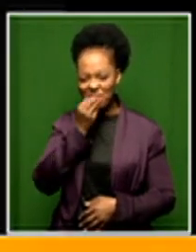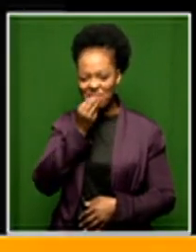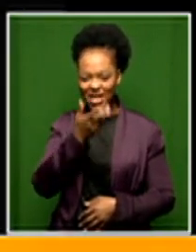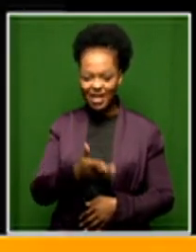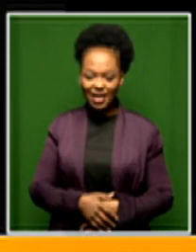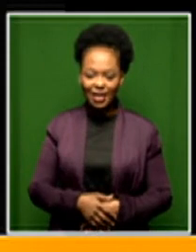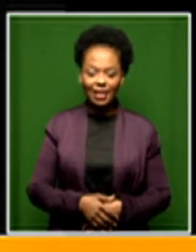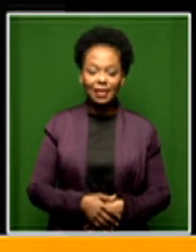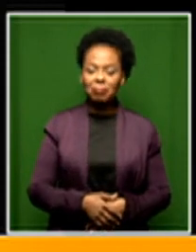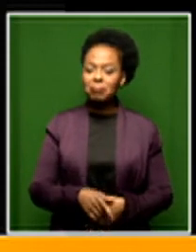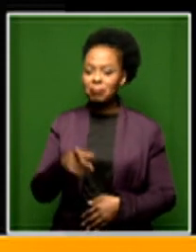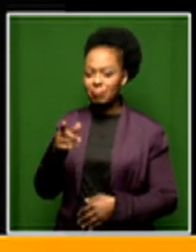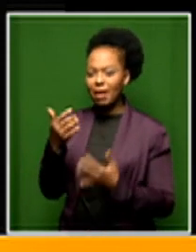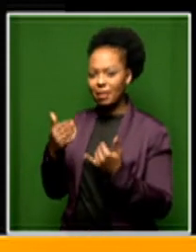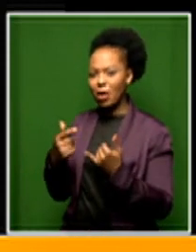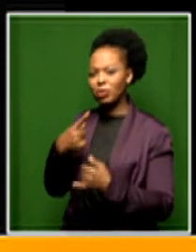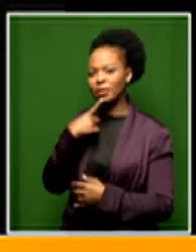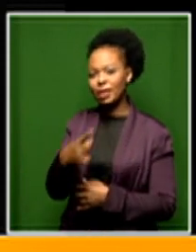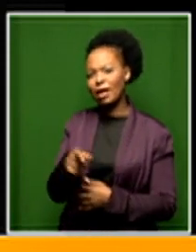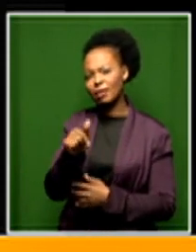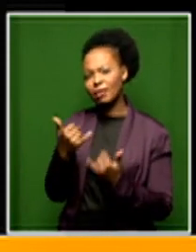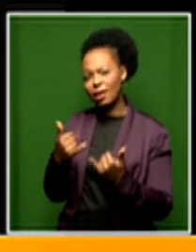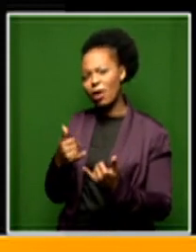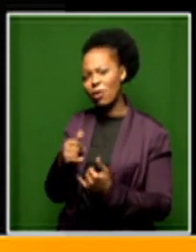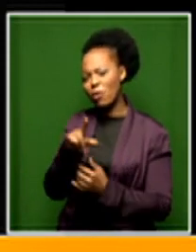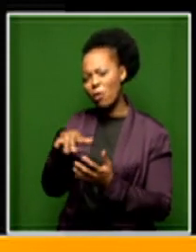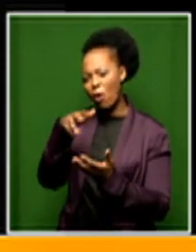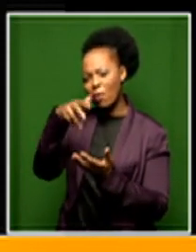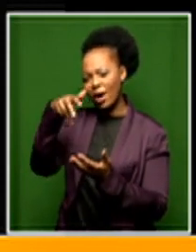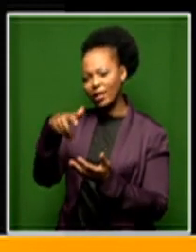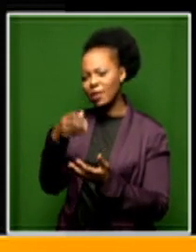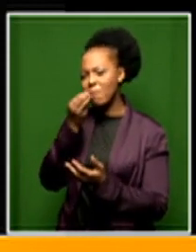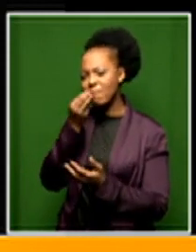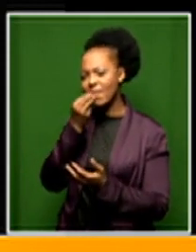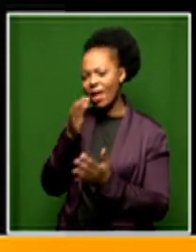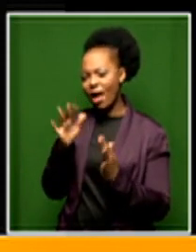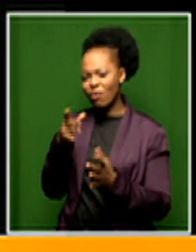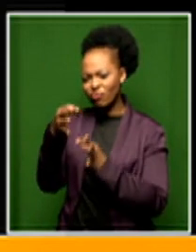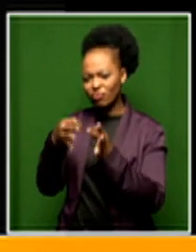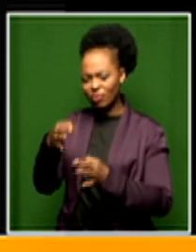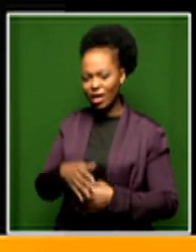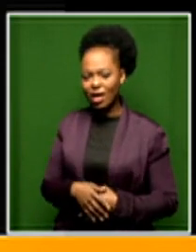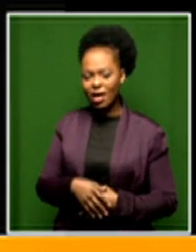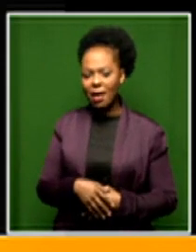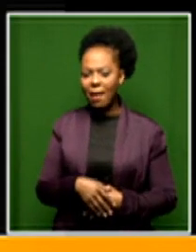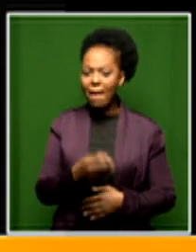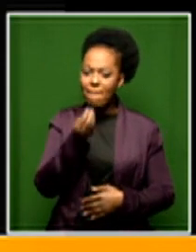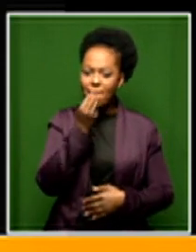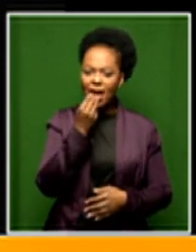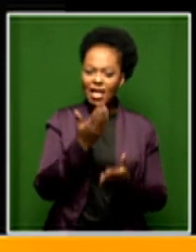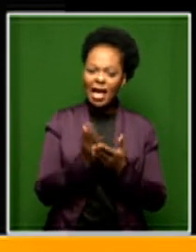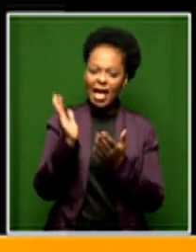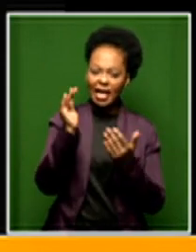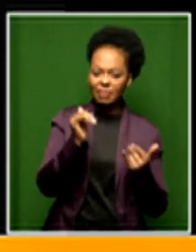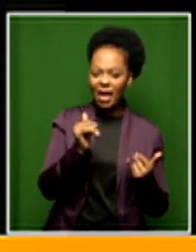gourmet meals for the layman, how would you describe gourmet meals? It's meals that you can expect when you go